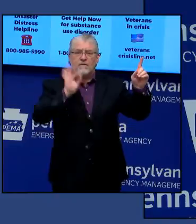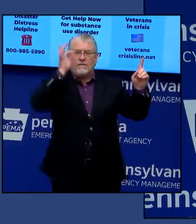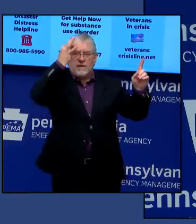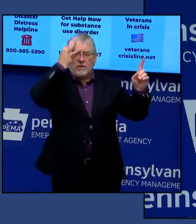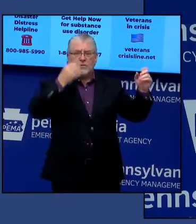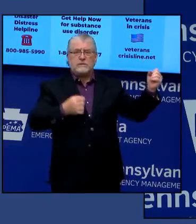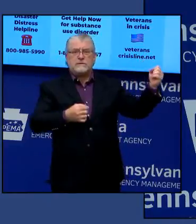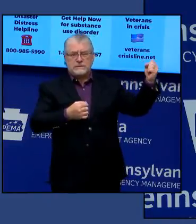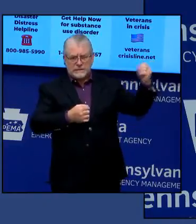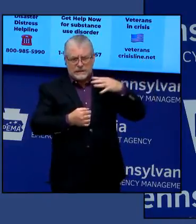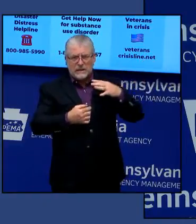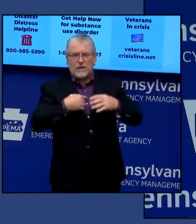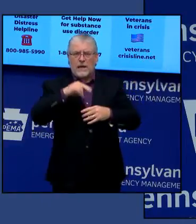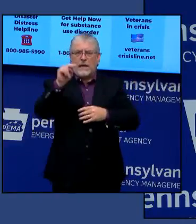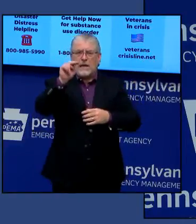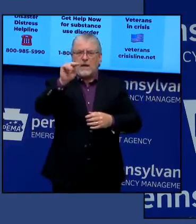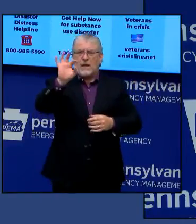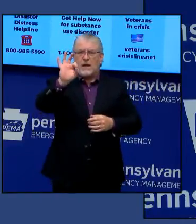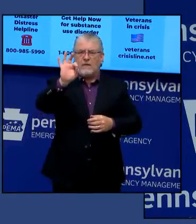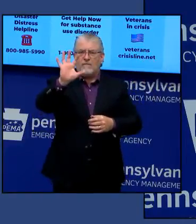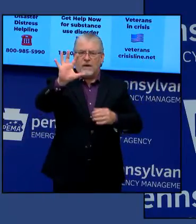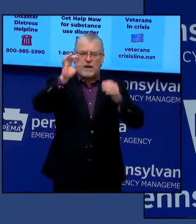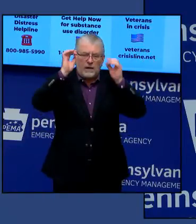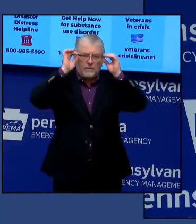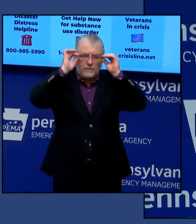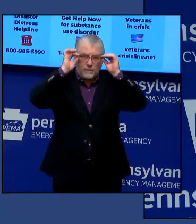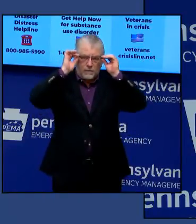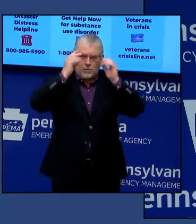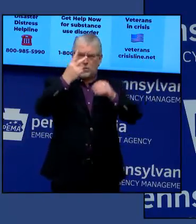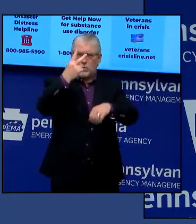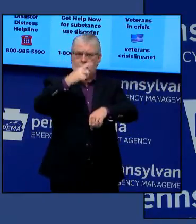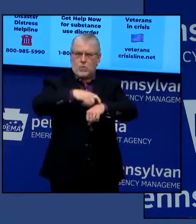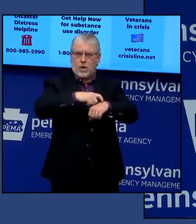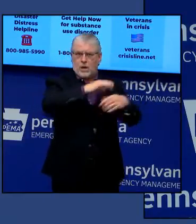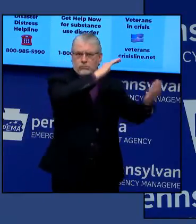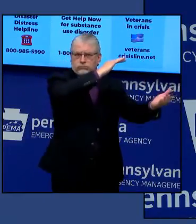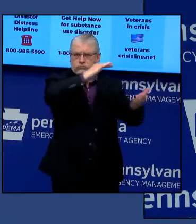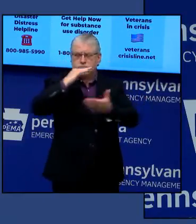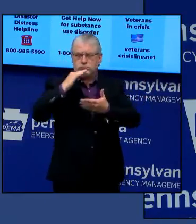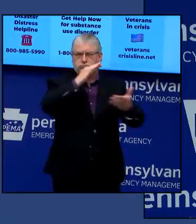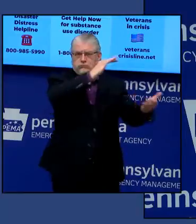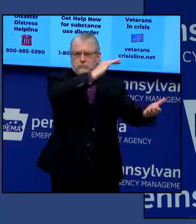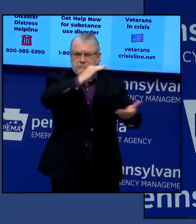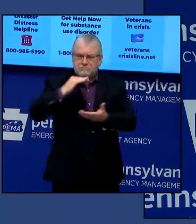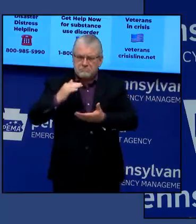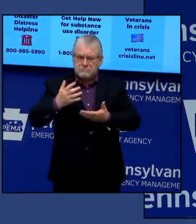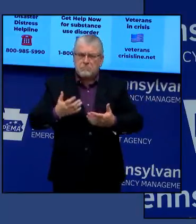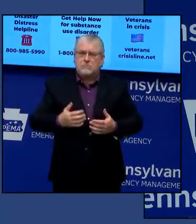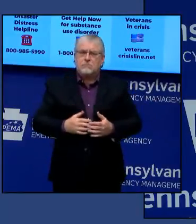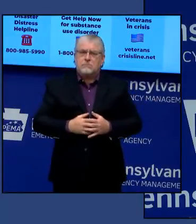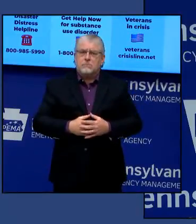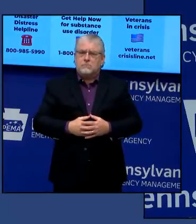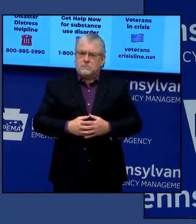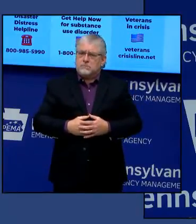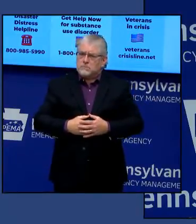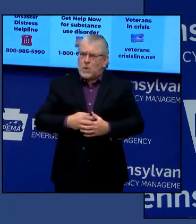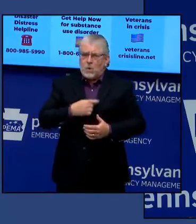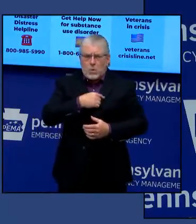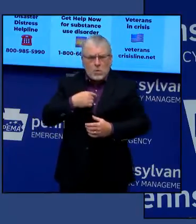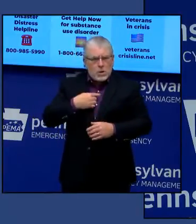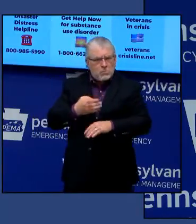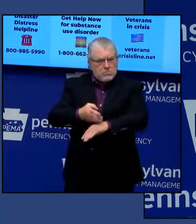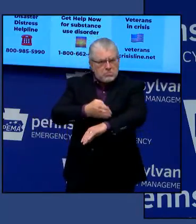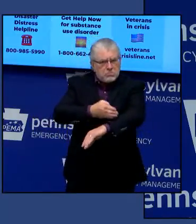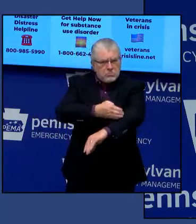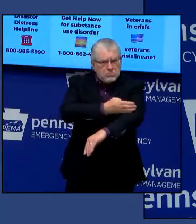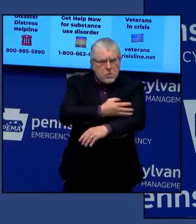by healthcare personnel as they care for patients with COVID-19. So at the moment, we're doing much better in terms of supply. Where we're